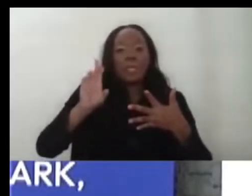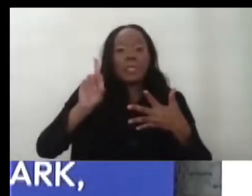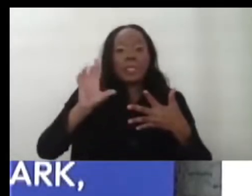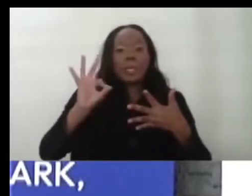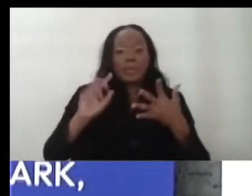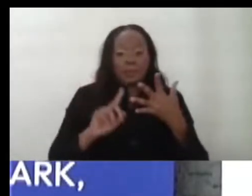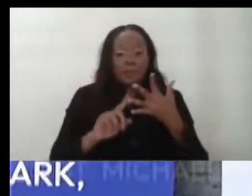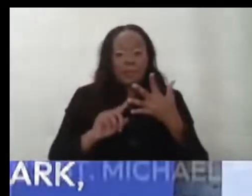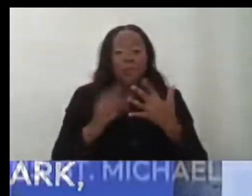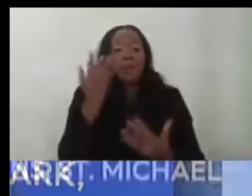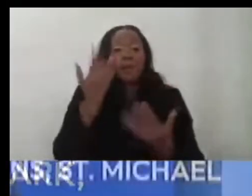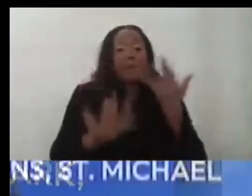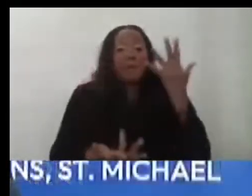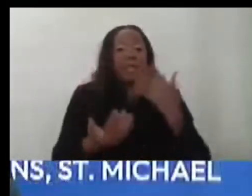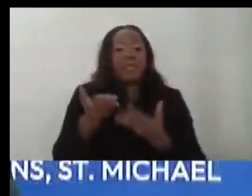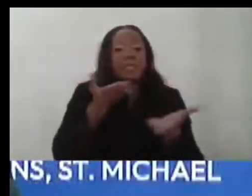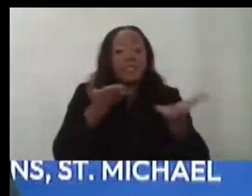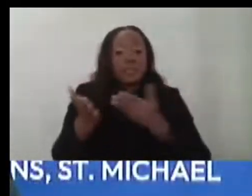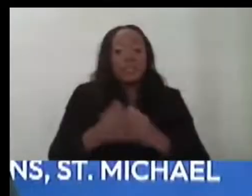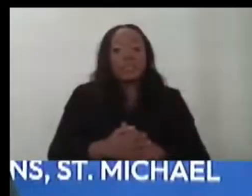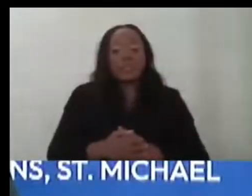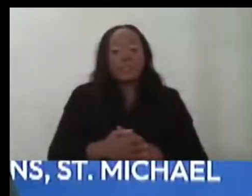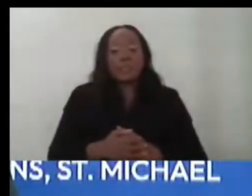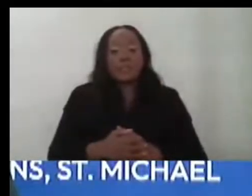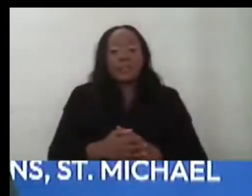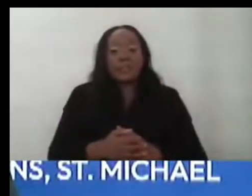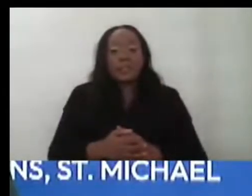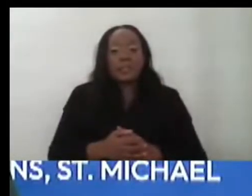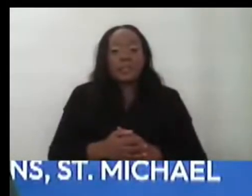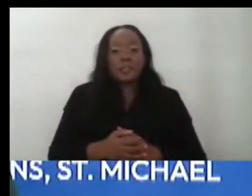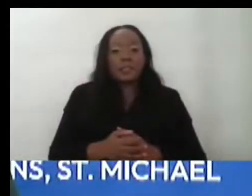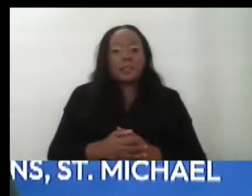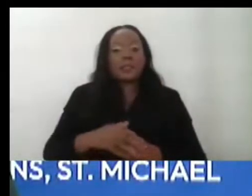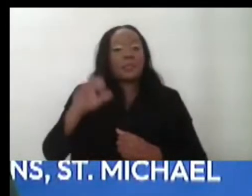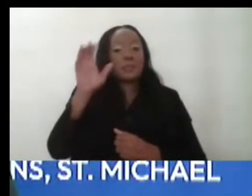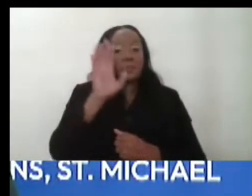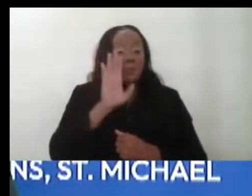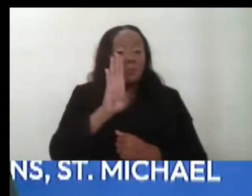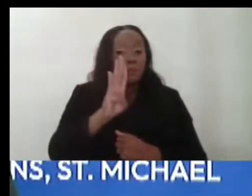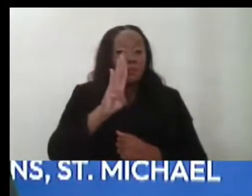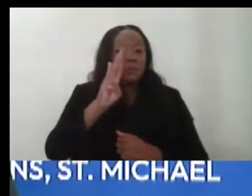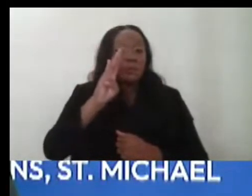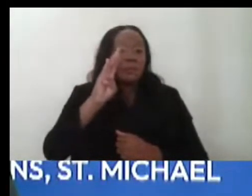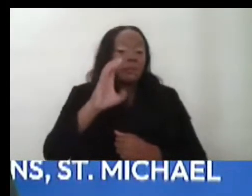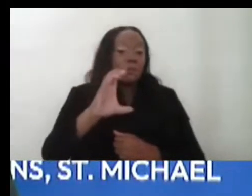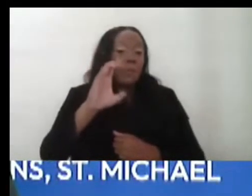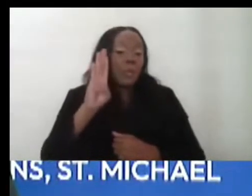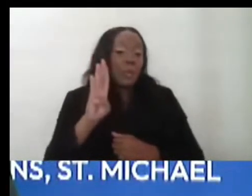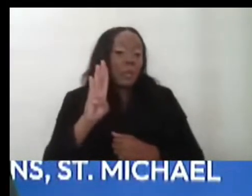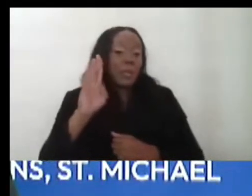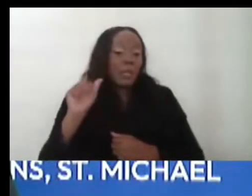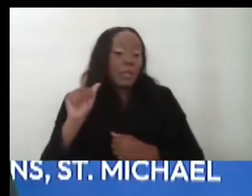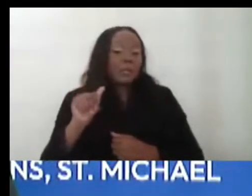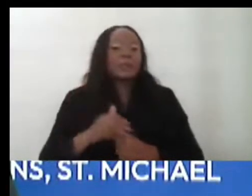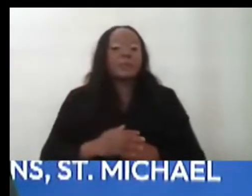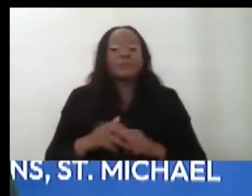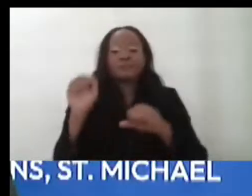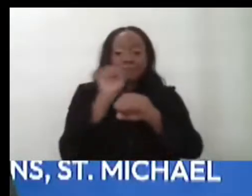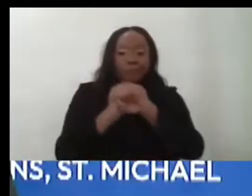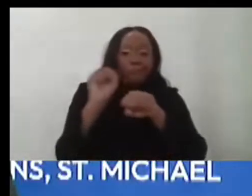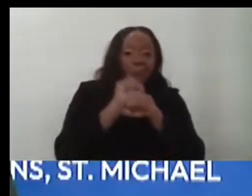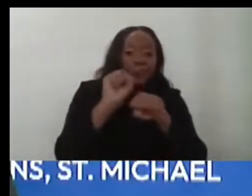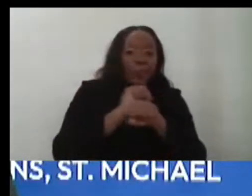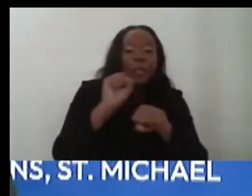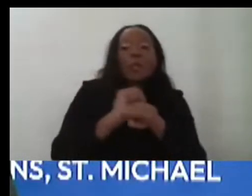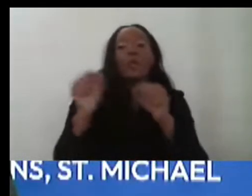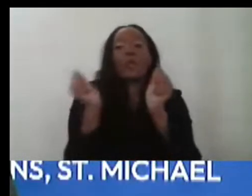Fire Service, the Barbados Citizen Band Association, and others continue to work with the